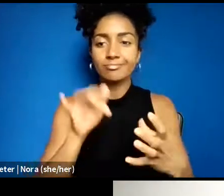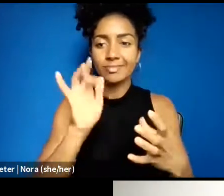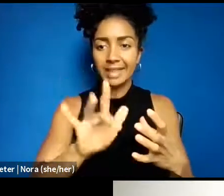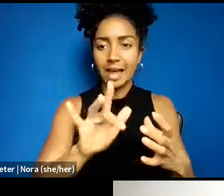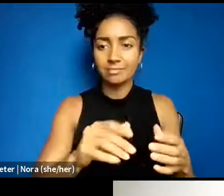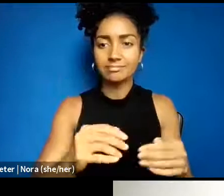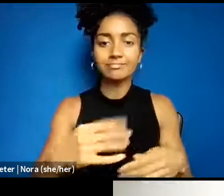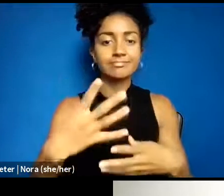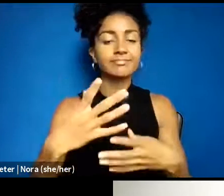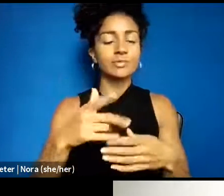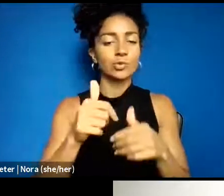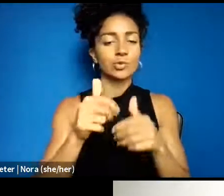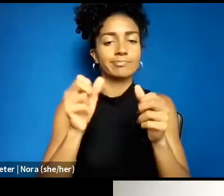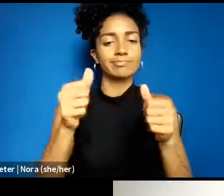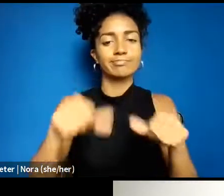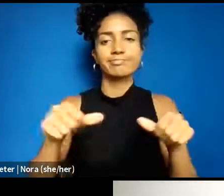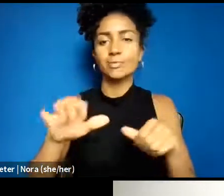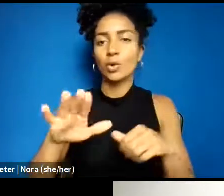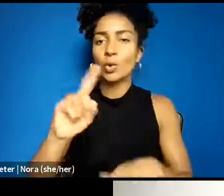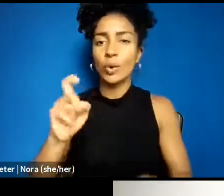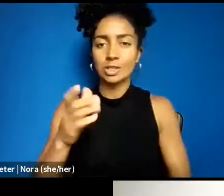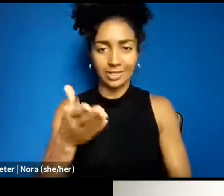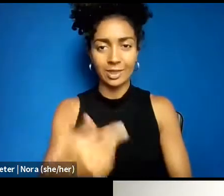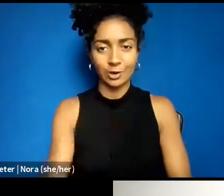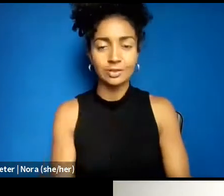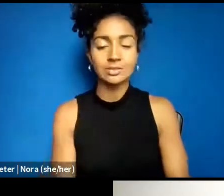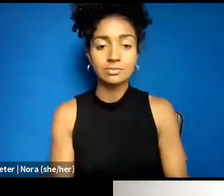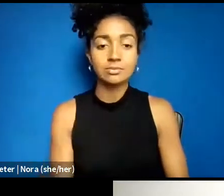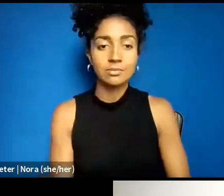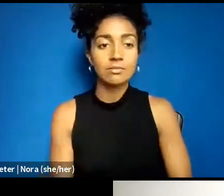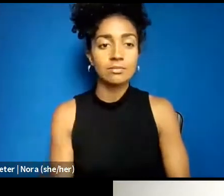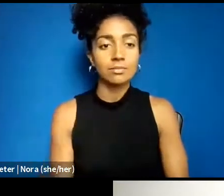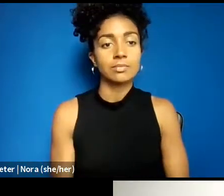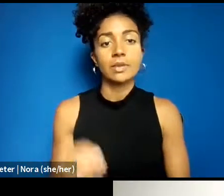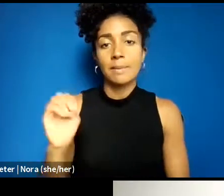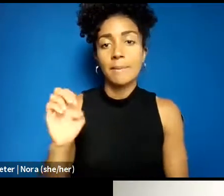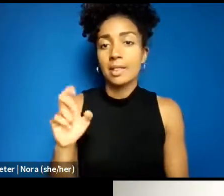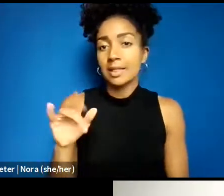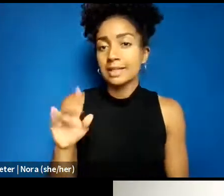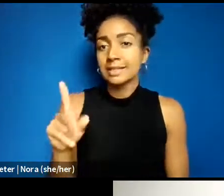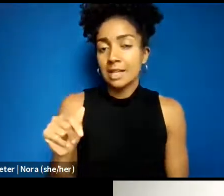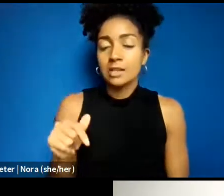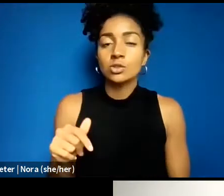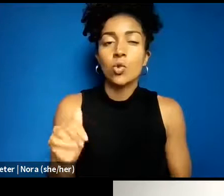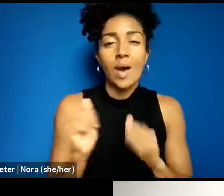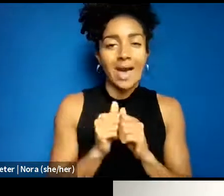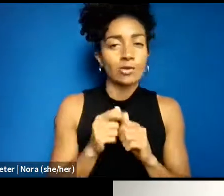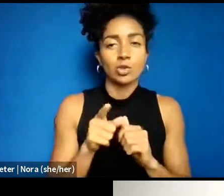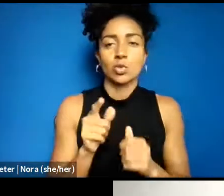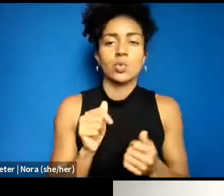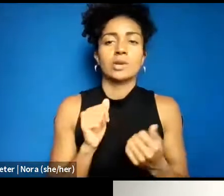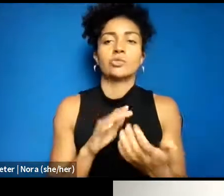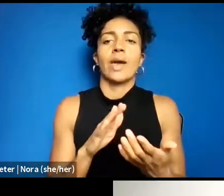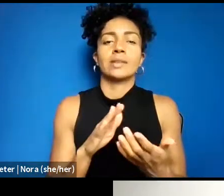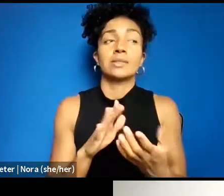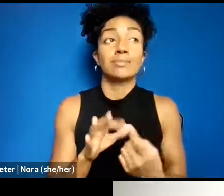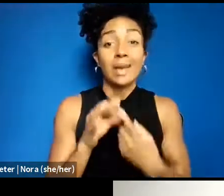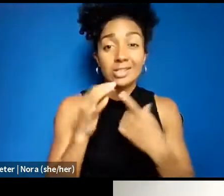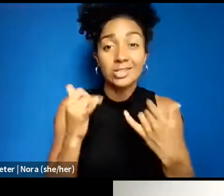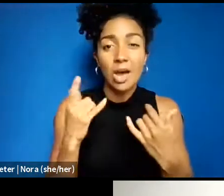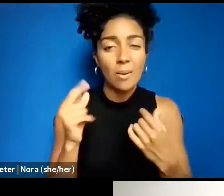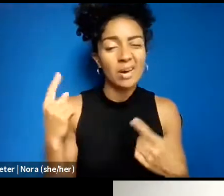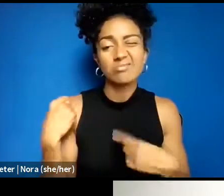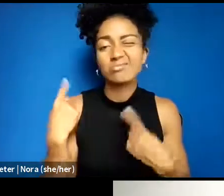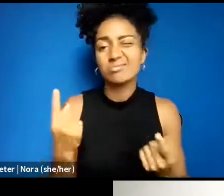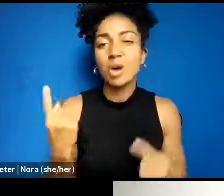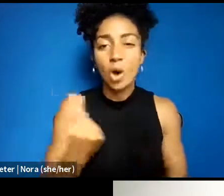So how do you address, especially now, but always, I think in this moment, it